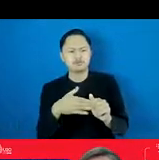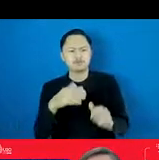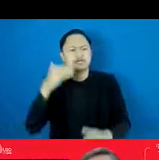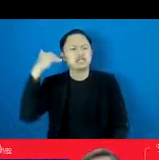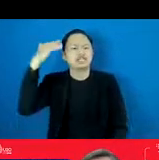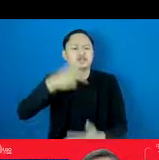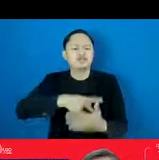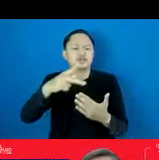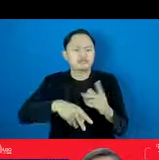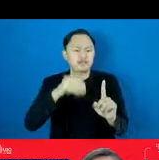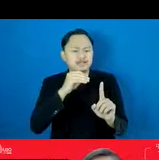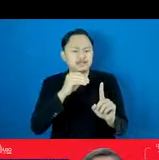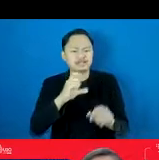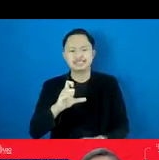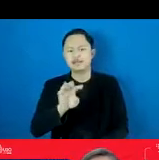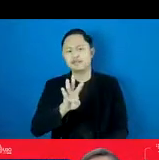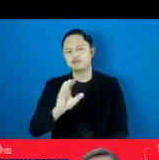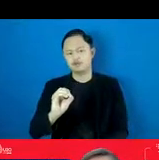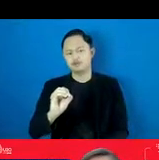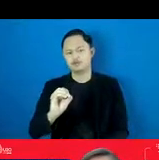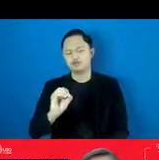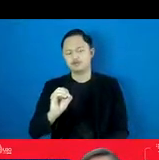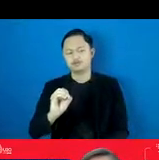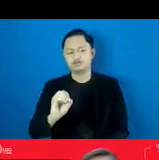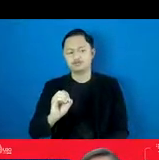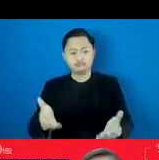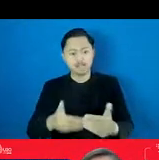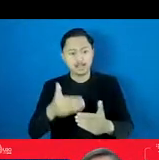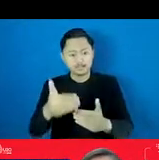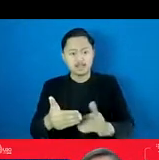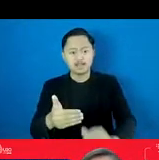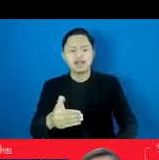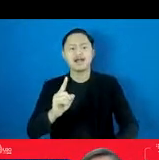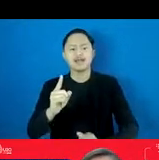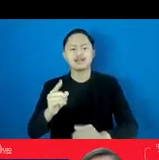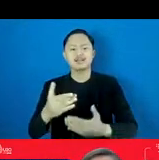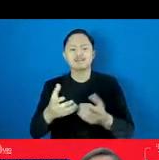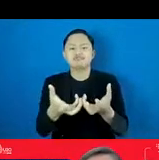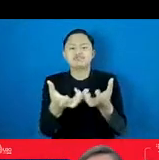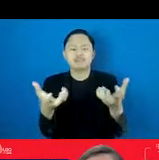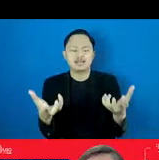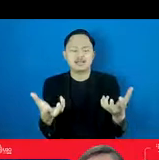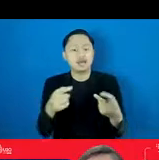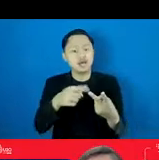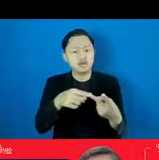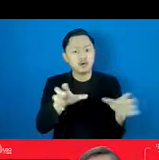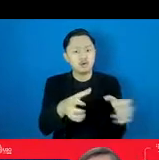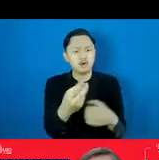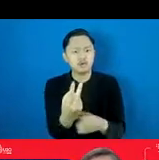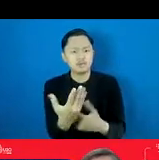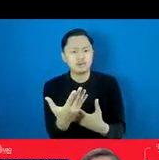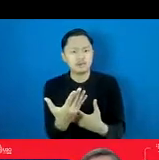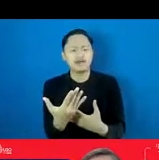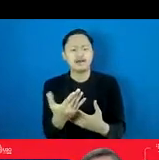Facility. And then next, ladies and gentlemen, the next session, our breakout room, is also to be a peer-to-peer knowledge exchange